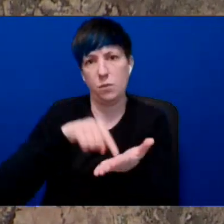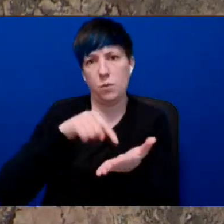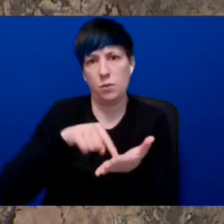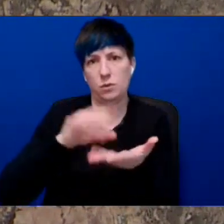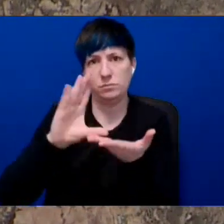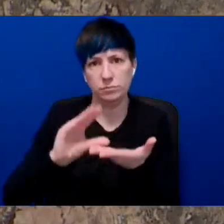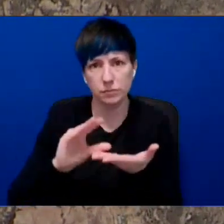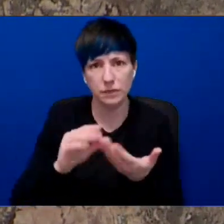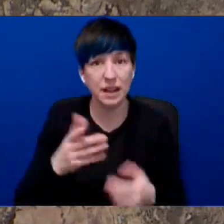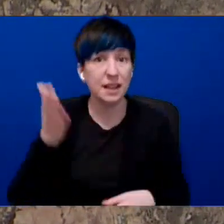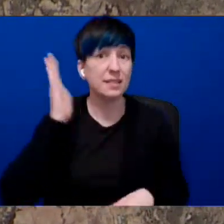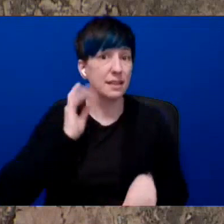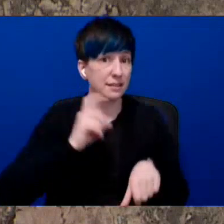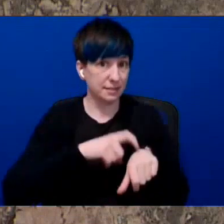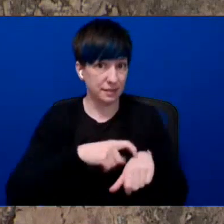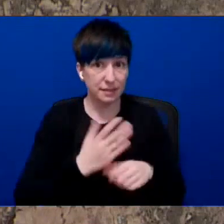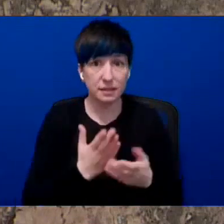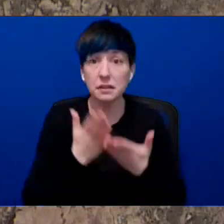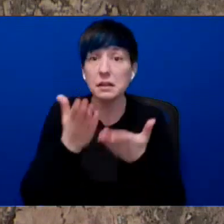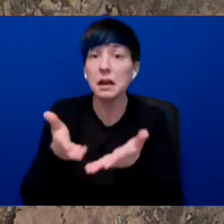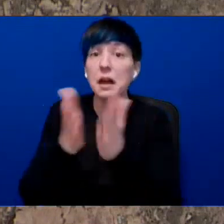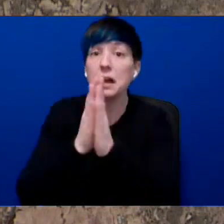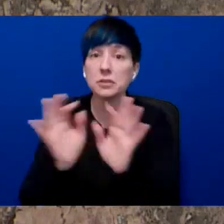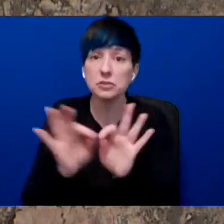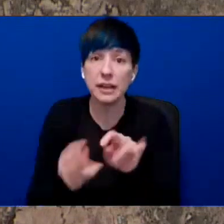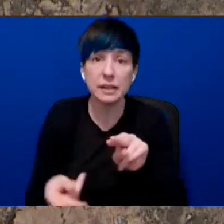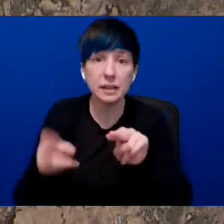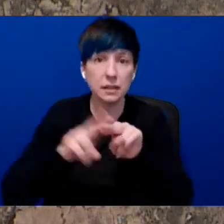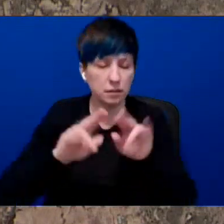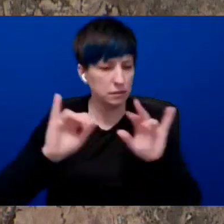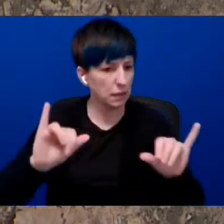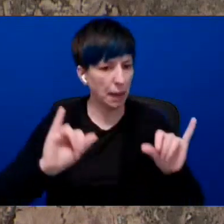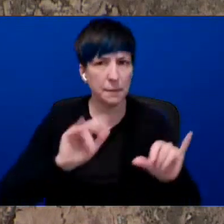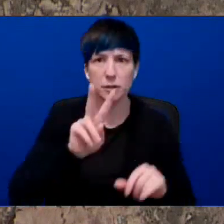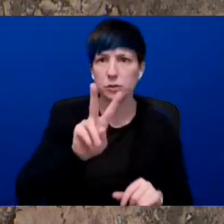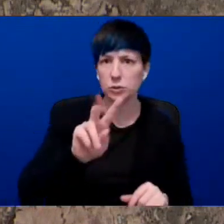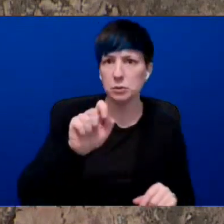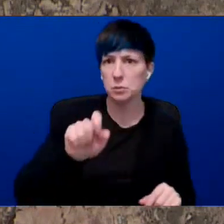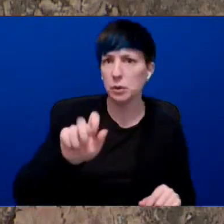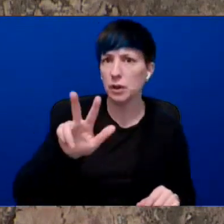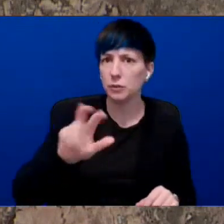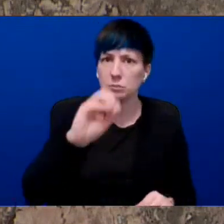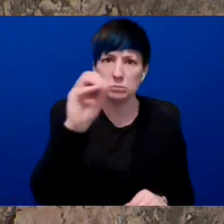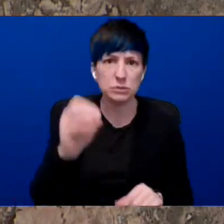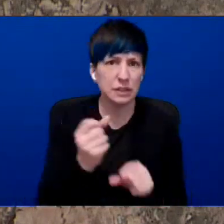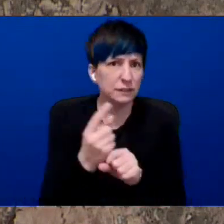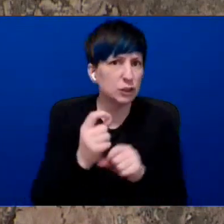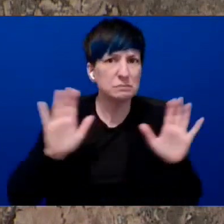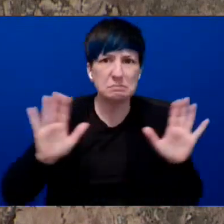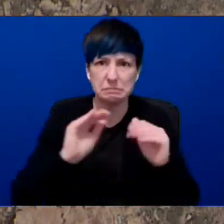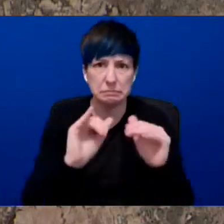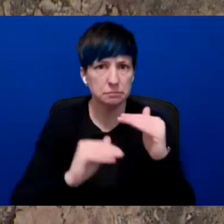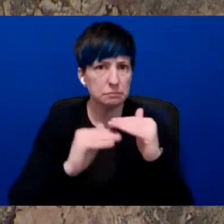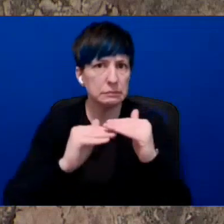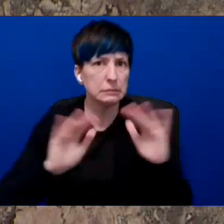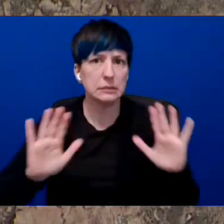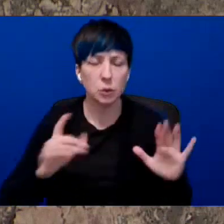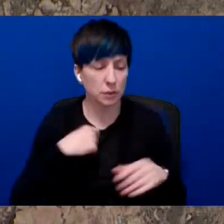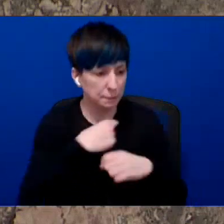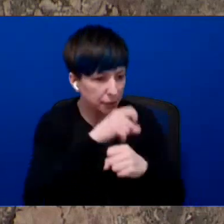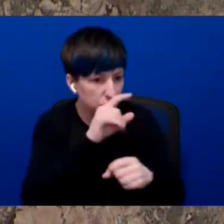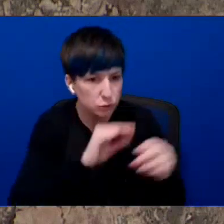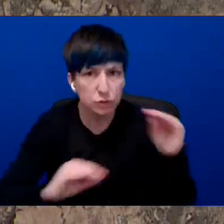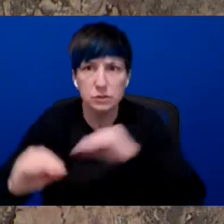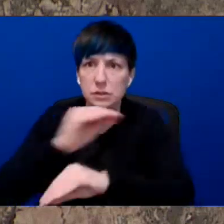increase holds at 2.3% a year. Mr. Speaker, we're working hard to make sure people have the energy they need, the efficient appliance